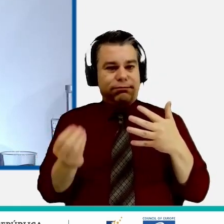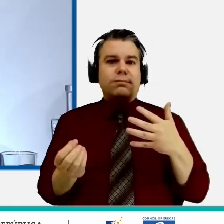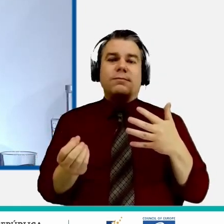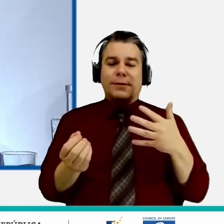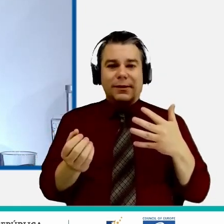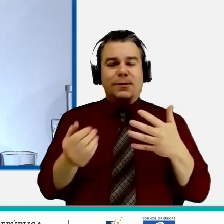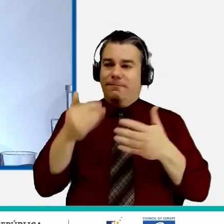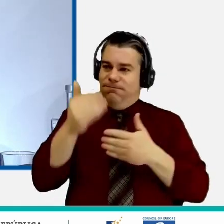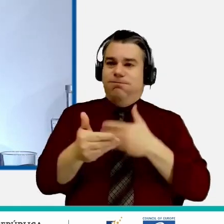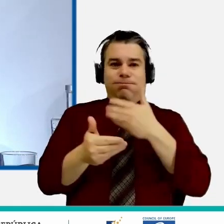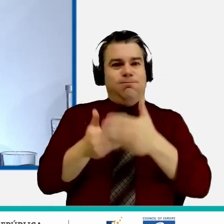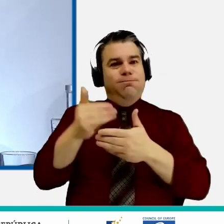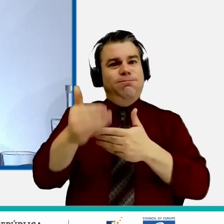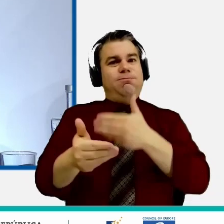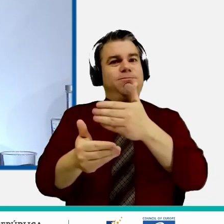how we really